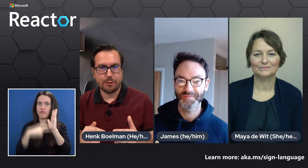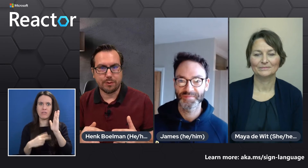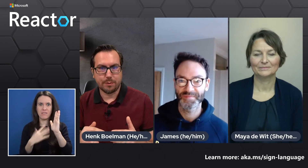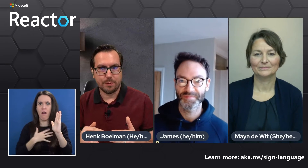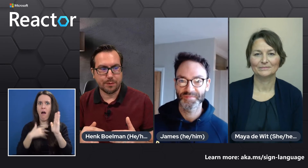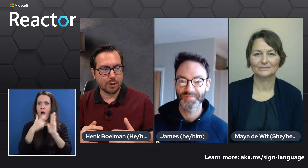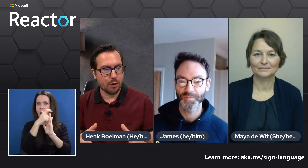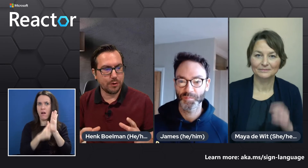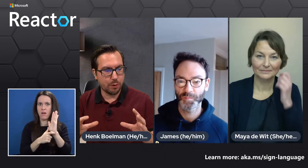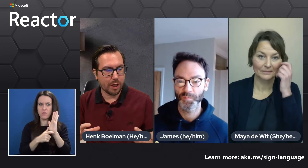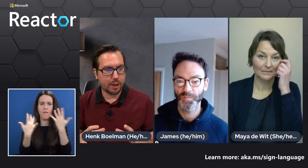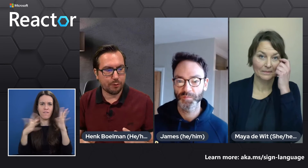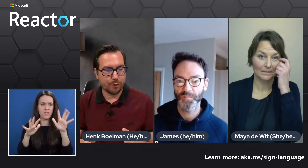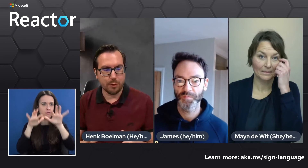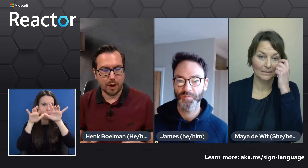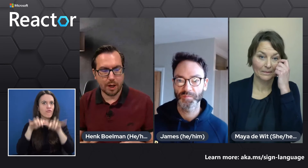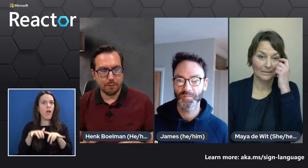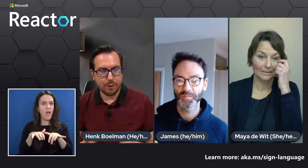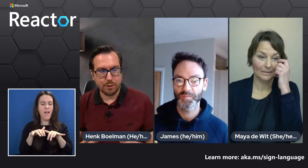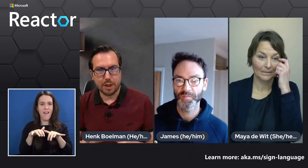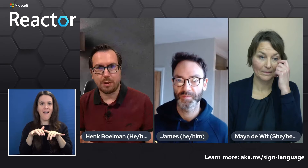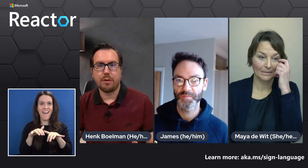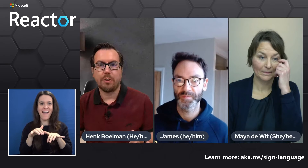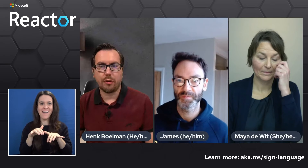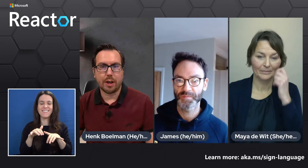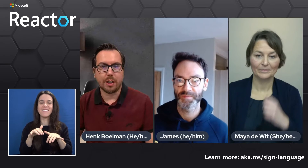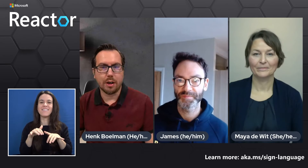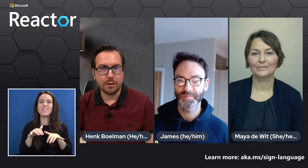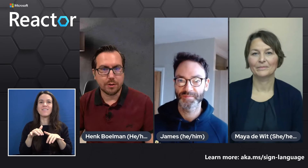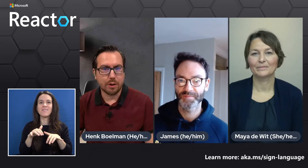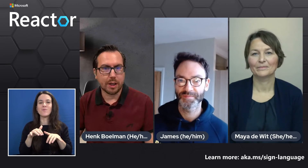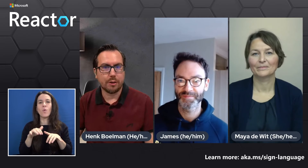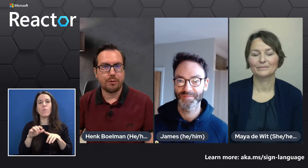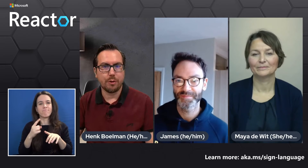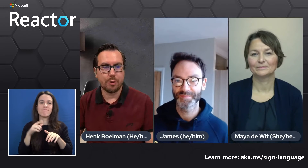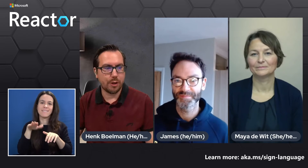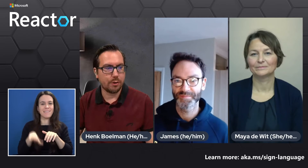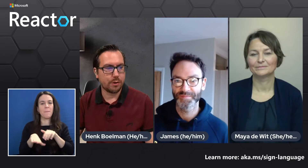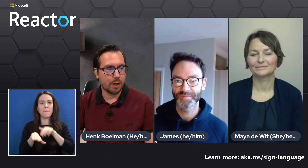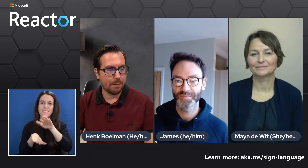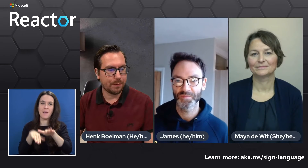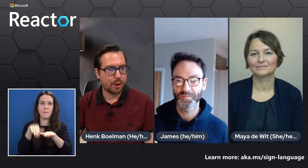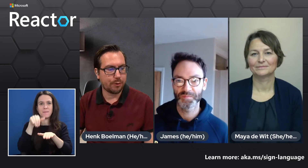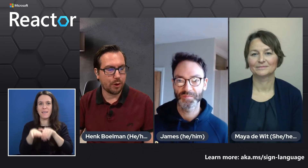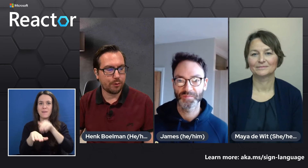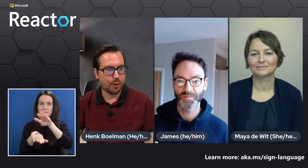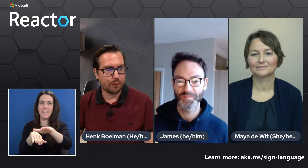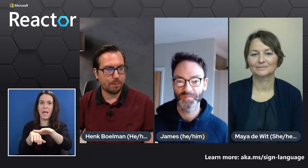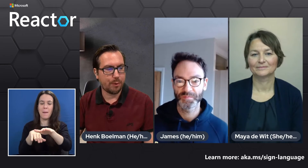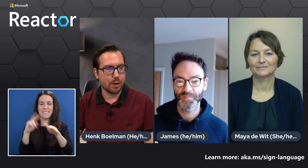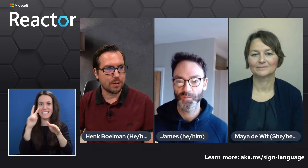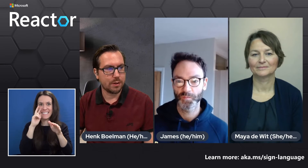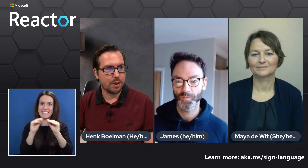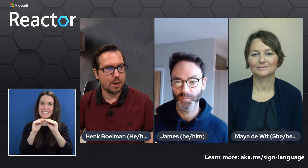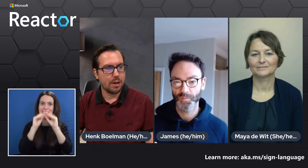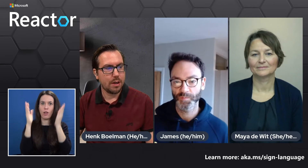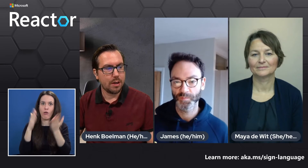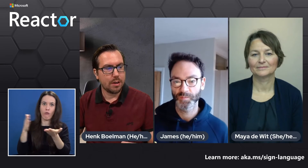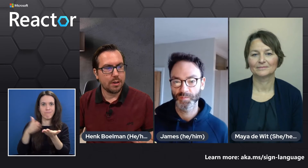have gone through like a few steps, and we have already gone through like a few of those of the